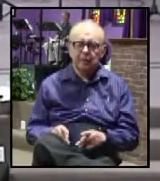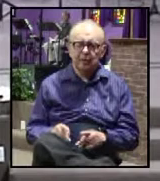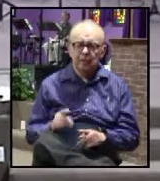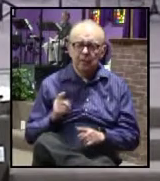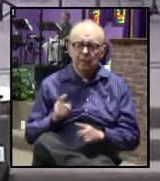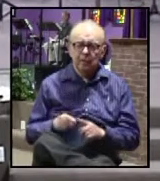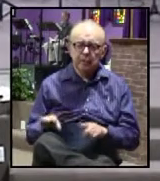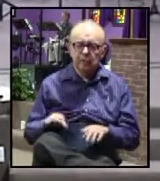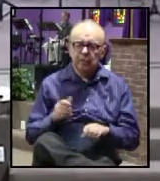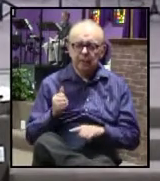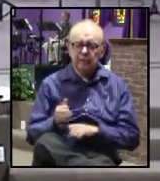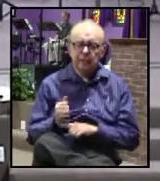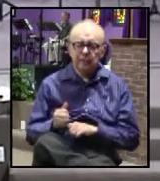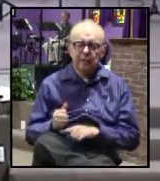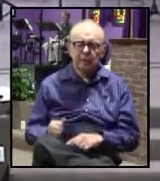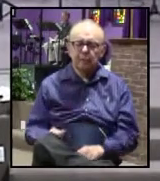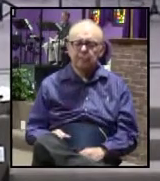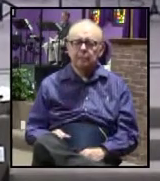can't do it themselves.